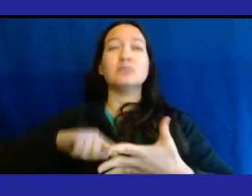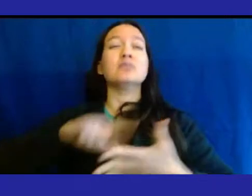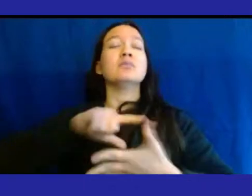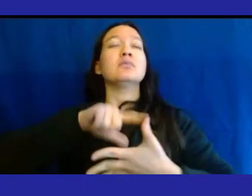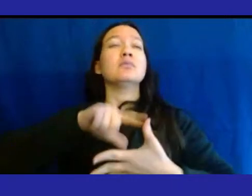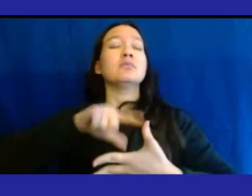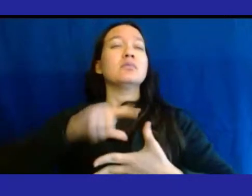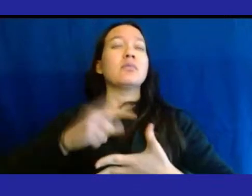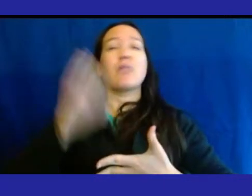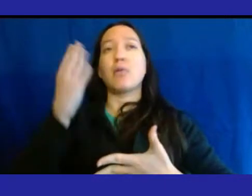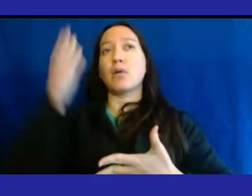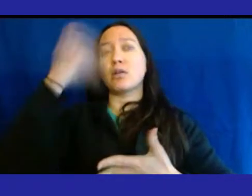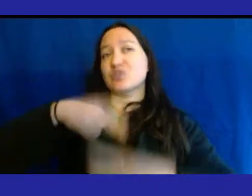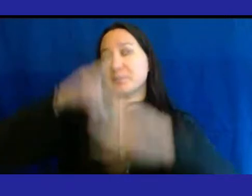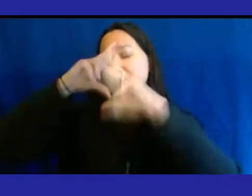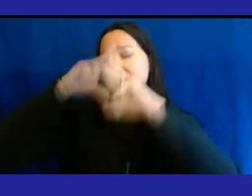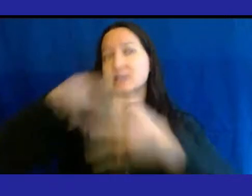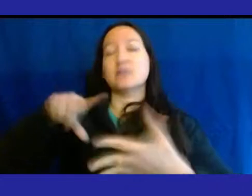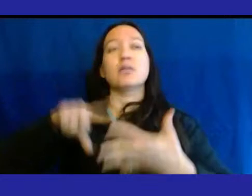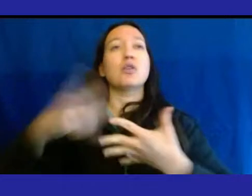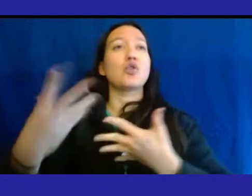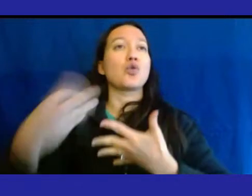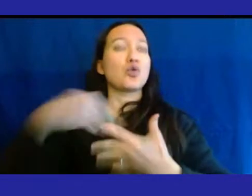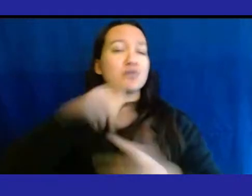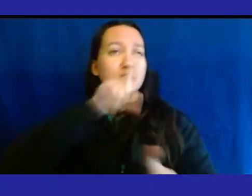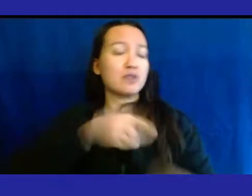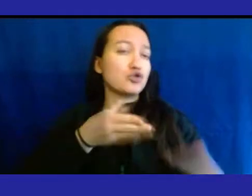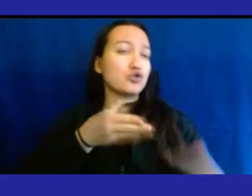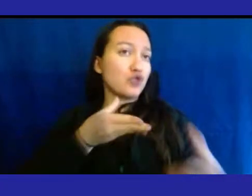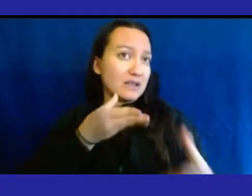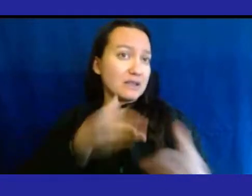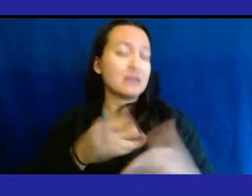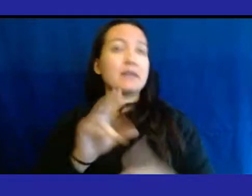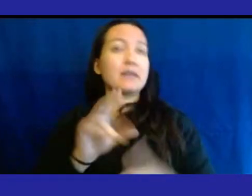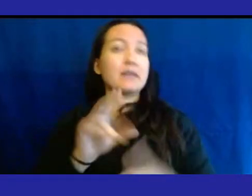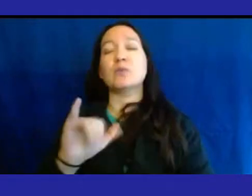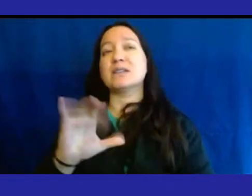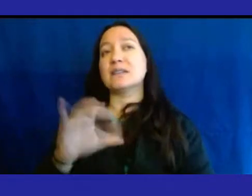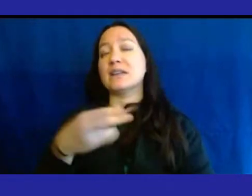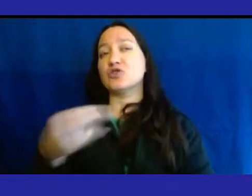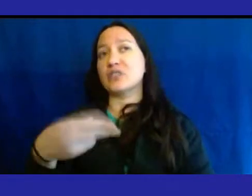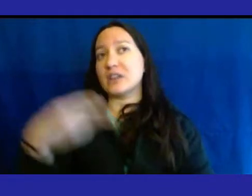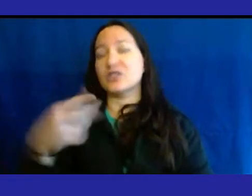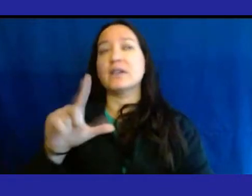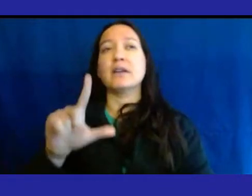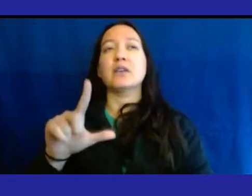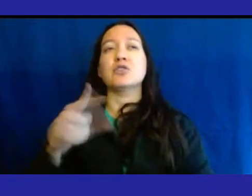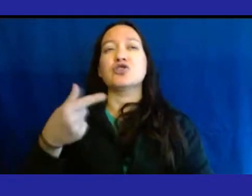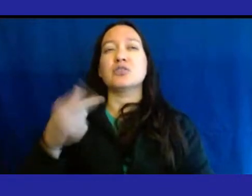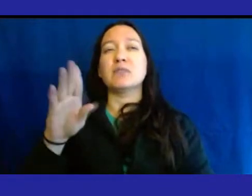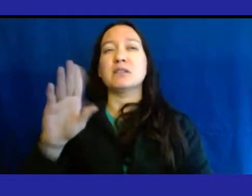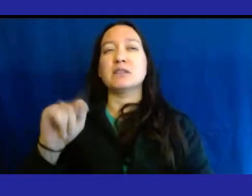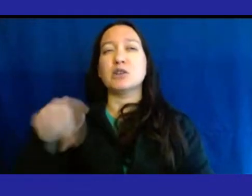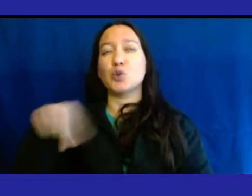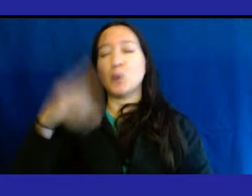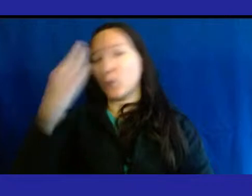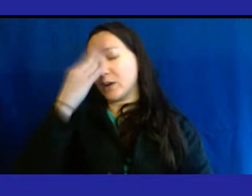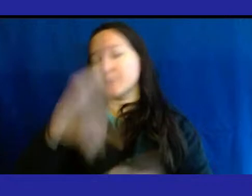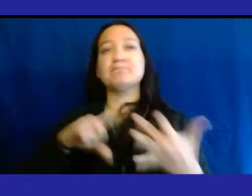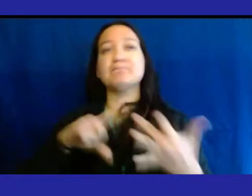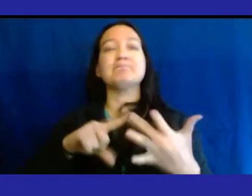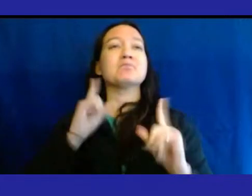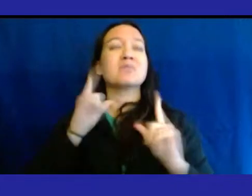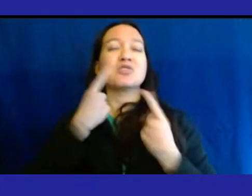unconscious bias, culturally responsive services at New York City Health and Hospitals, LGBTQ awareness, achieving health equity